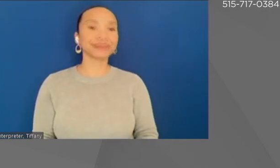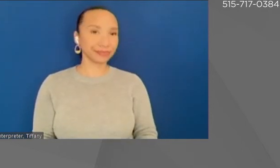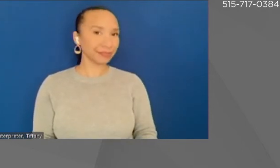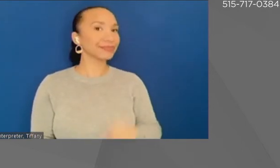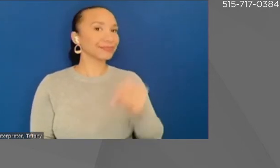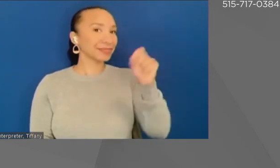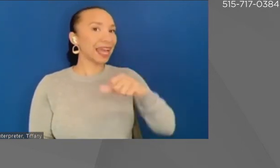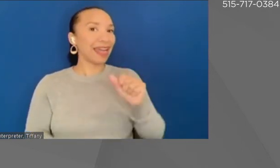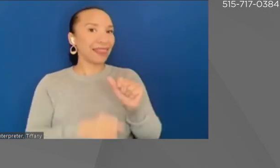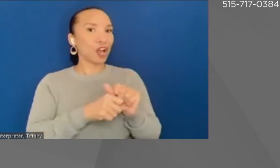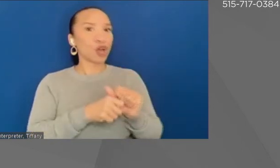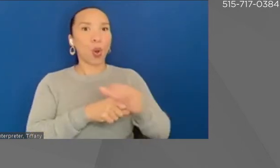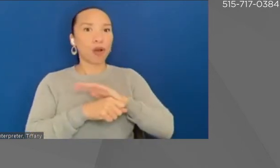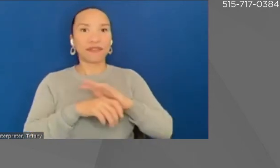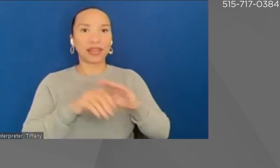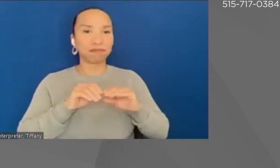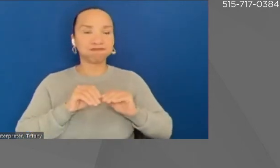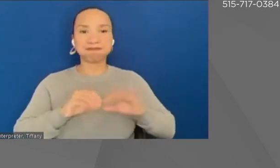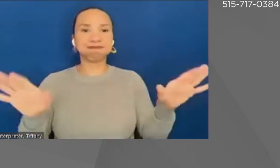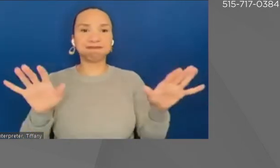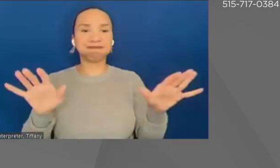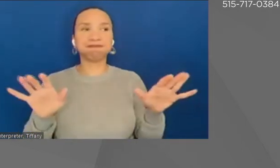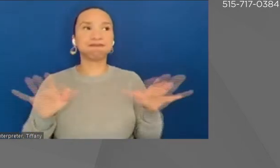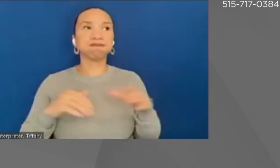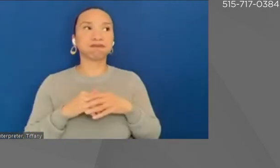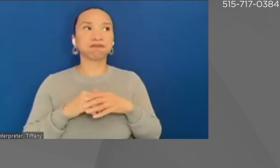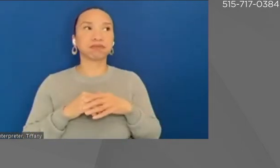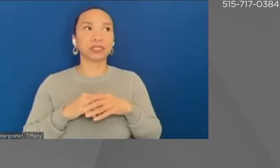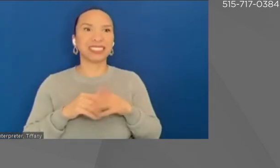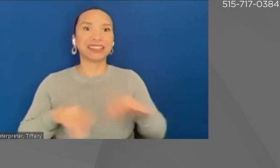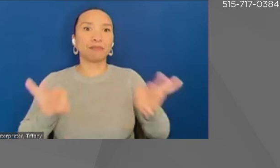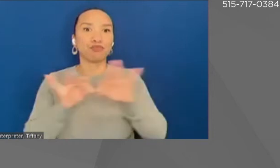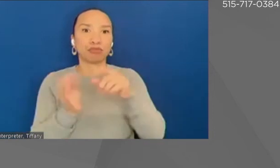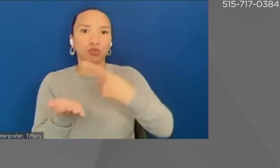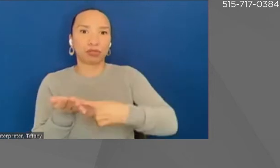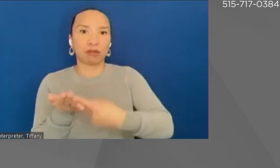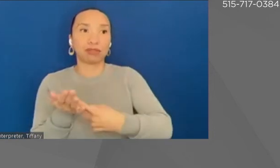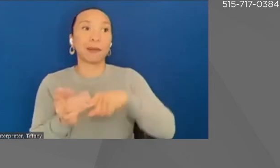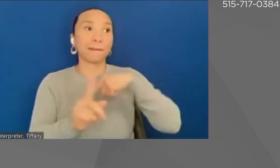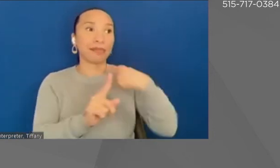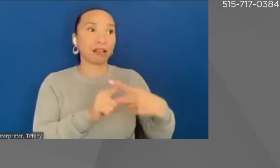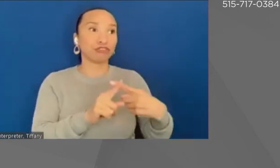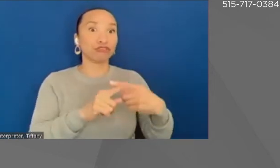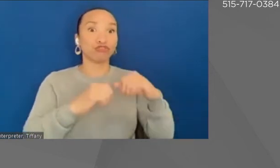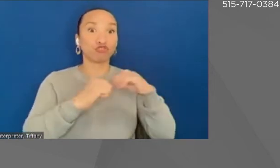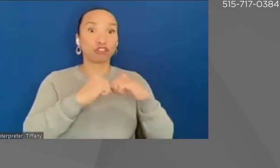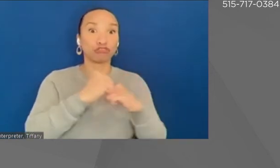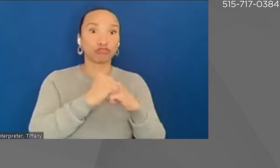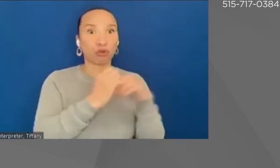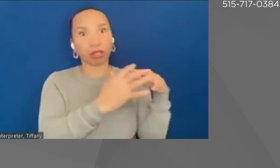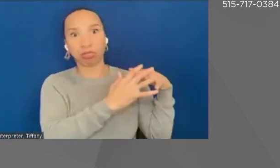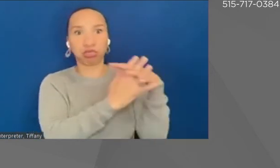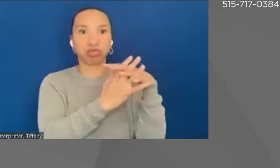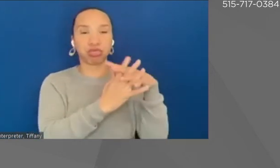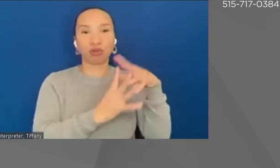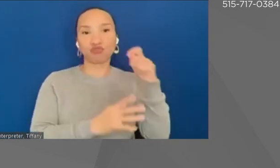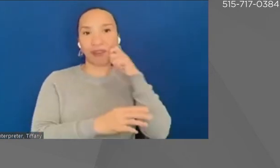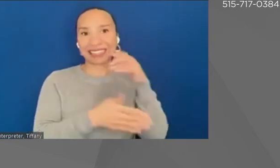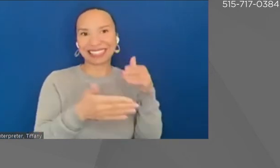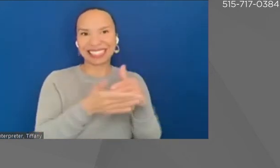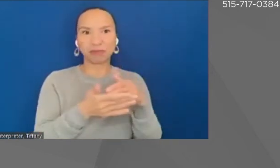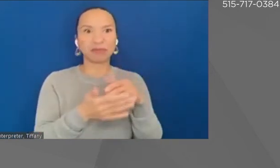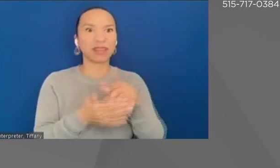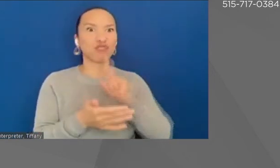as the conversations about structural racism, have really shed light of the broken systems in